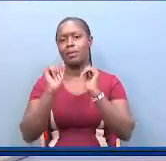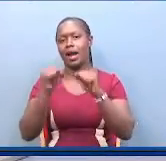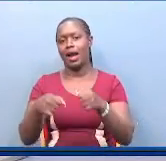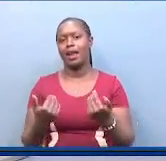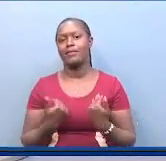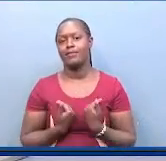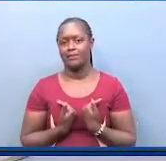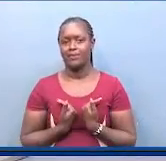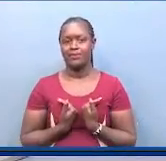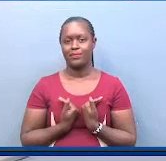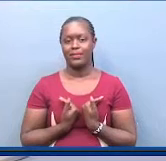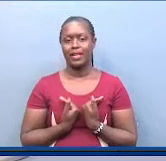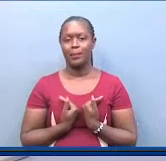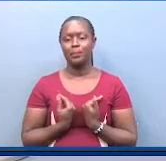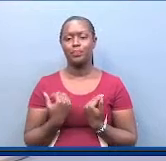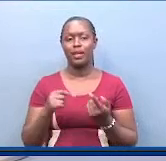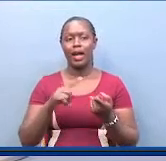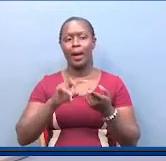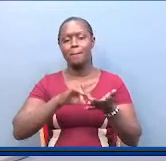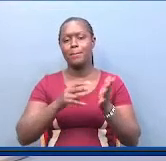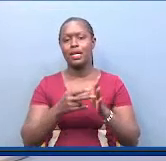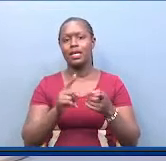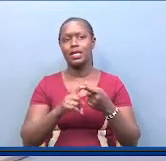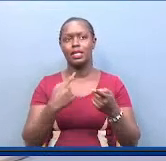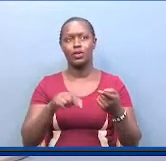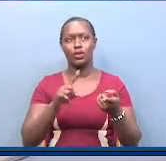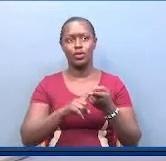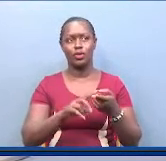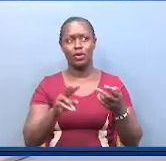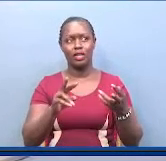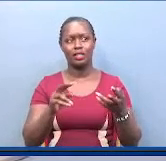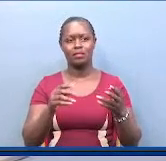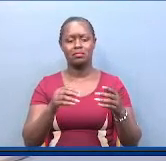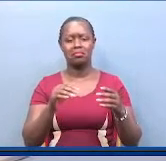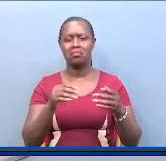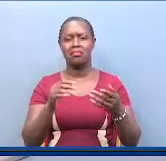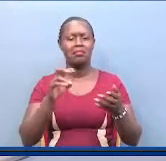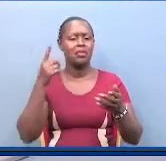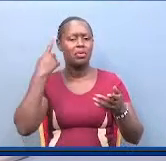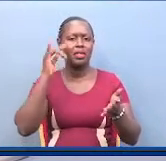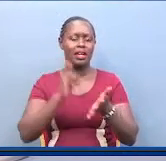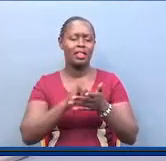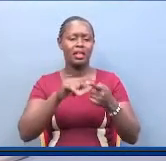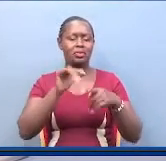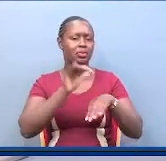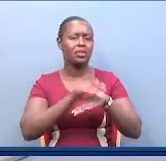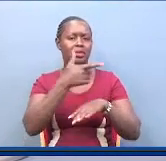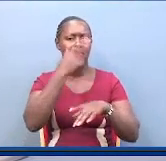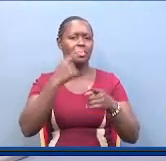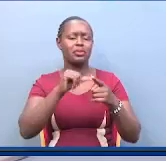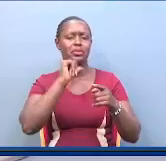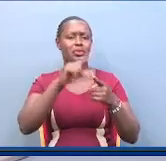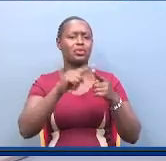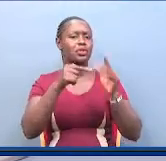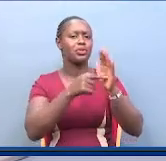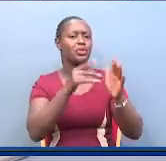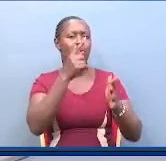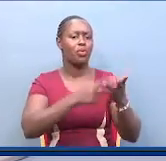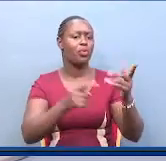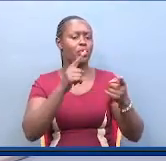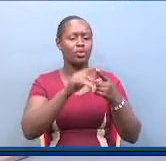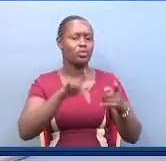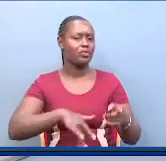opinion polls because they are not reflective of your side of the political divide? Or dismiss them because of credibility? Let me tell you, for the sake of your